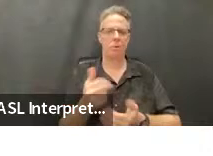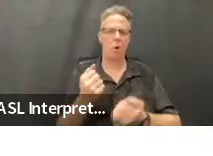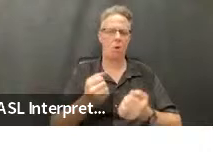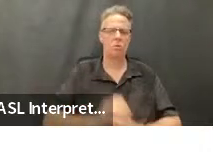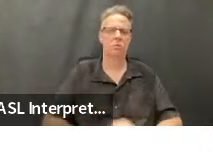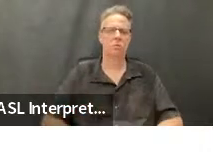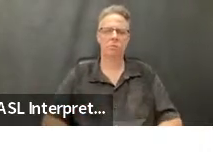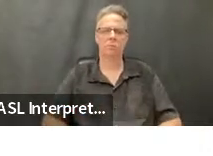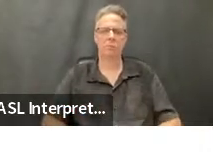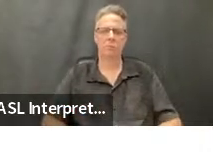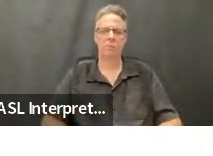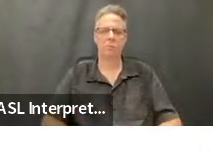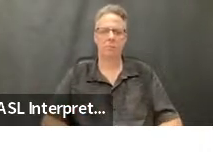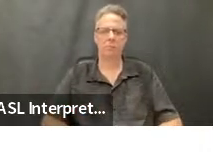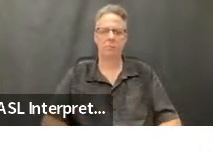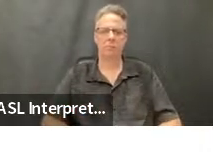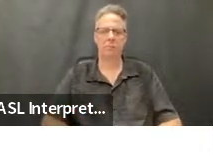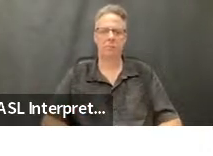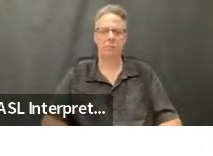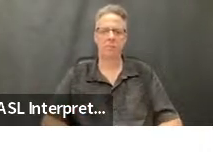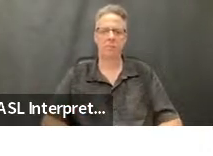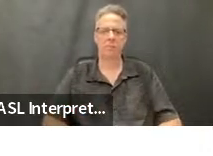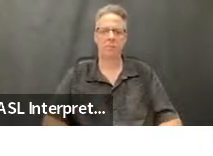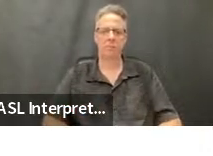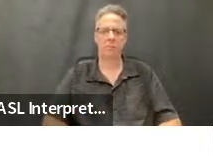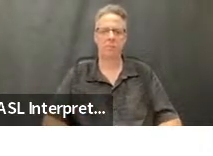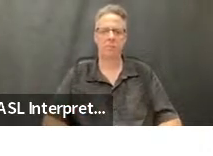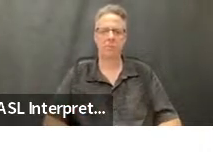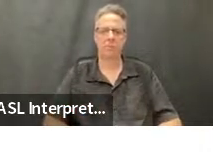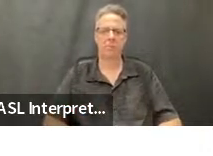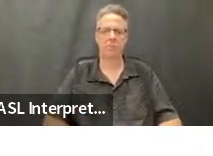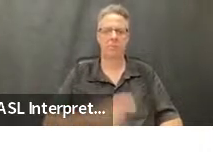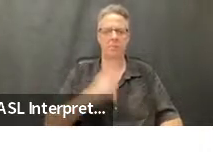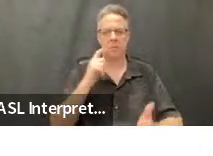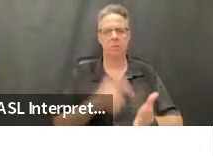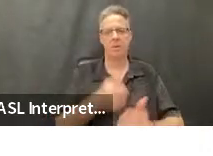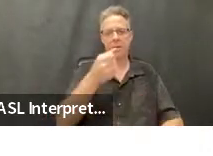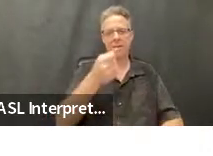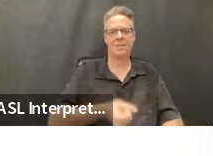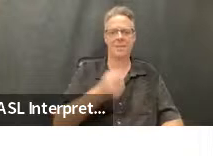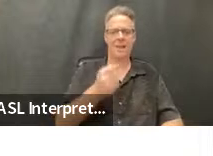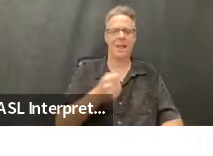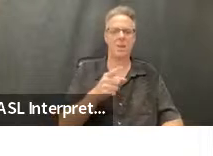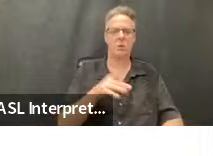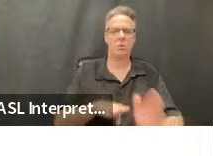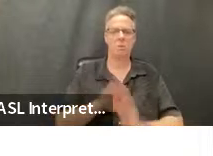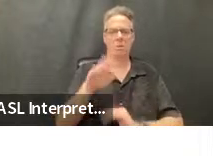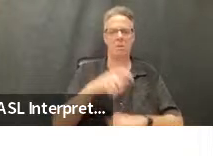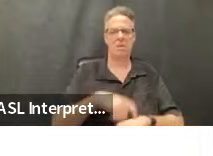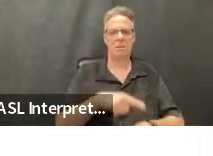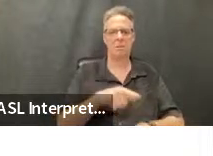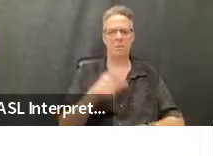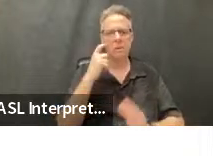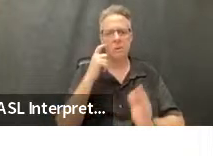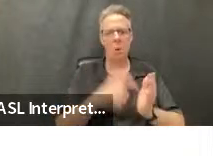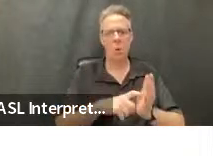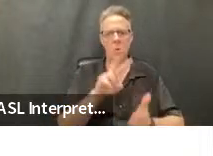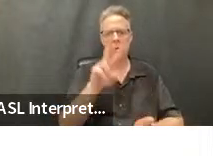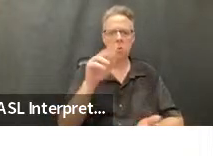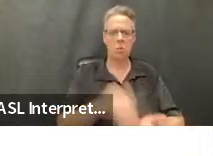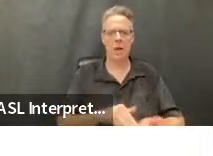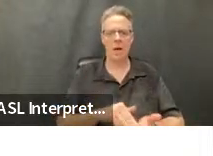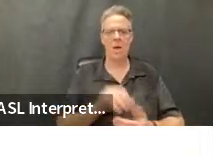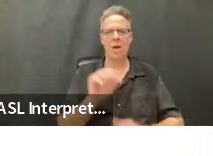smaller arrows. Important to note here, you kind of see some of the critical ones. Southbound AM is our peak period. You see about 2,000 people coming on at